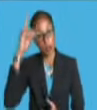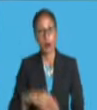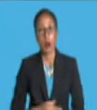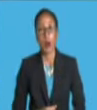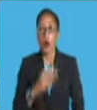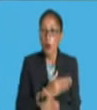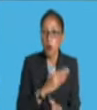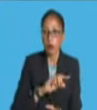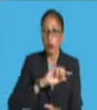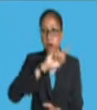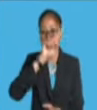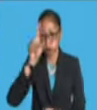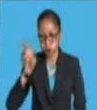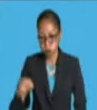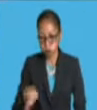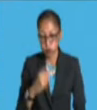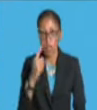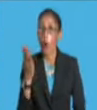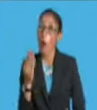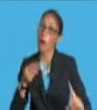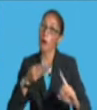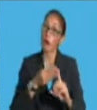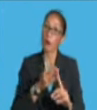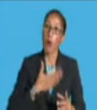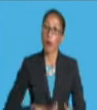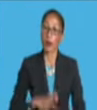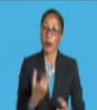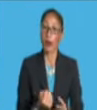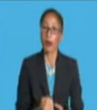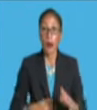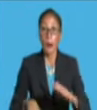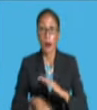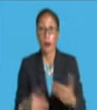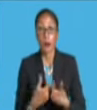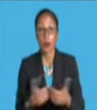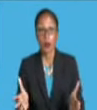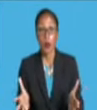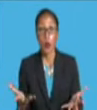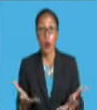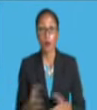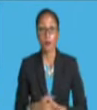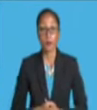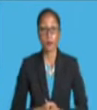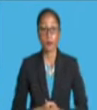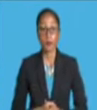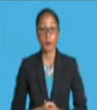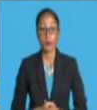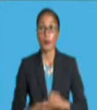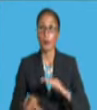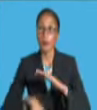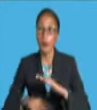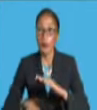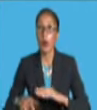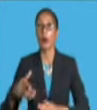worked night and day to make sure all our ends were met. My primary education began at Bethel Primary School. followed with secondary